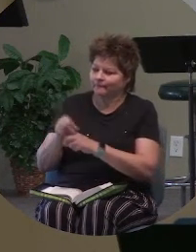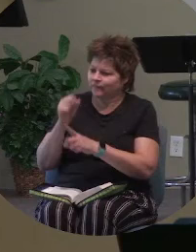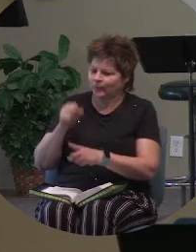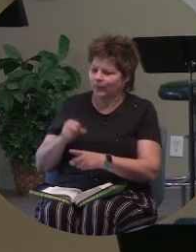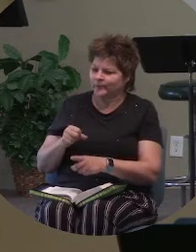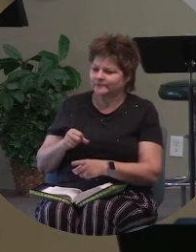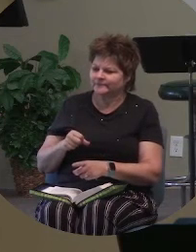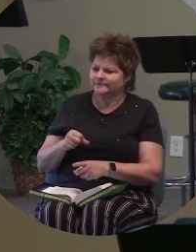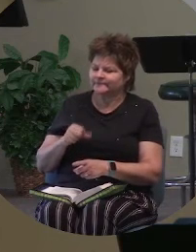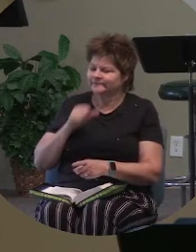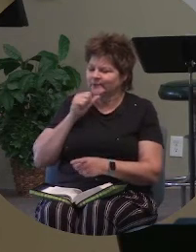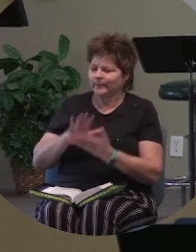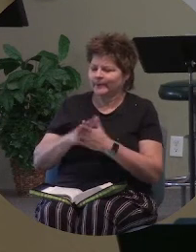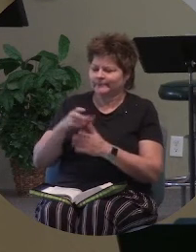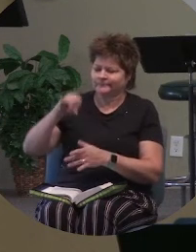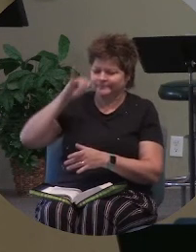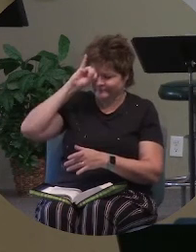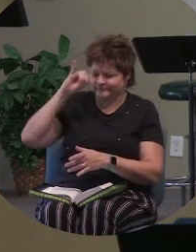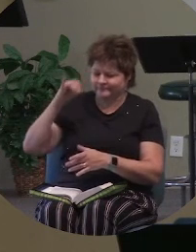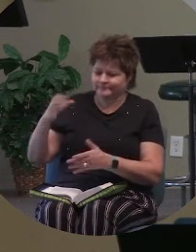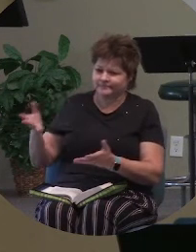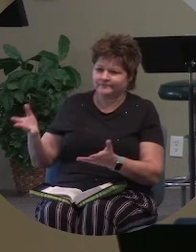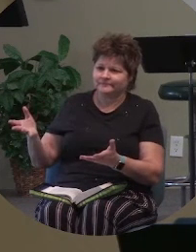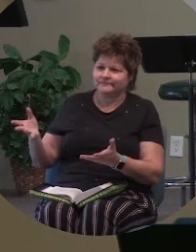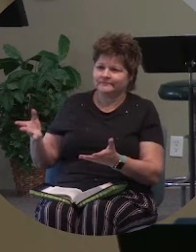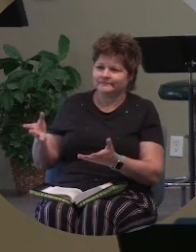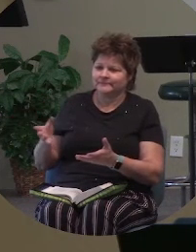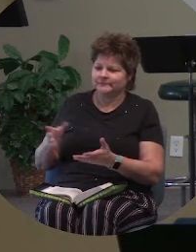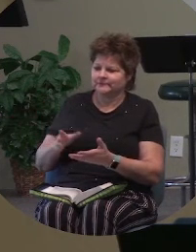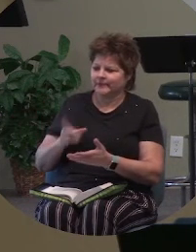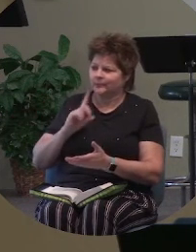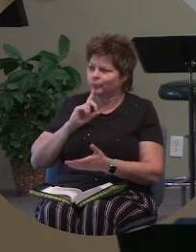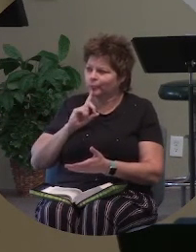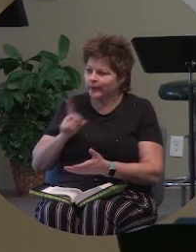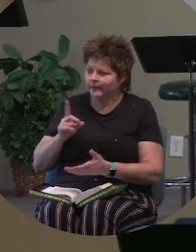an idiot. Just be real.